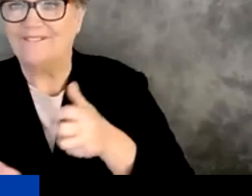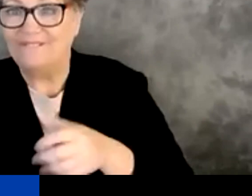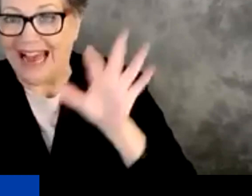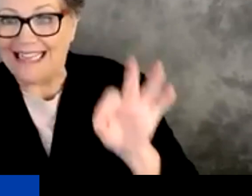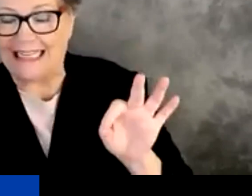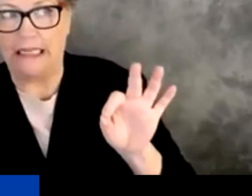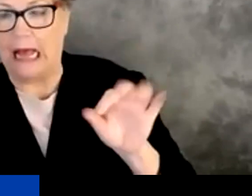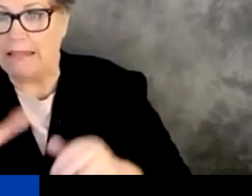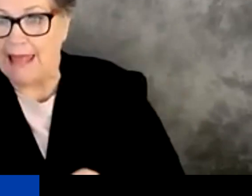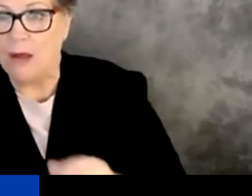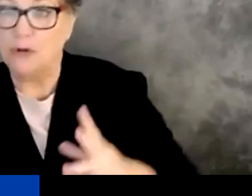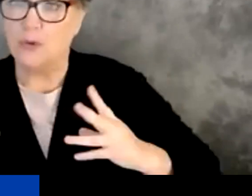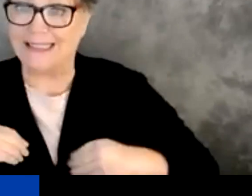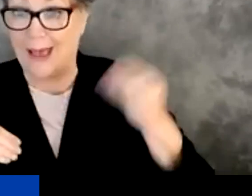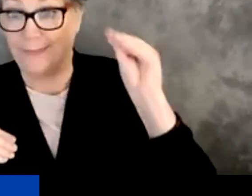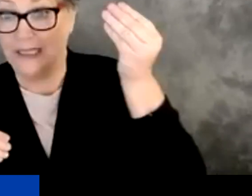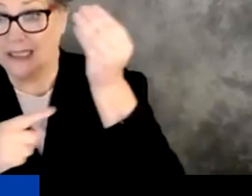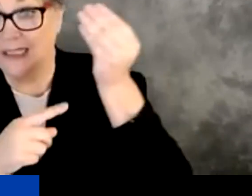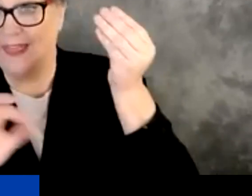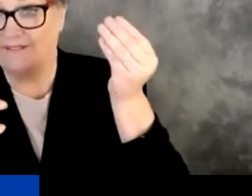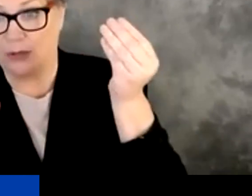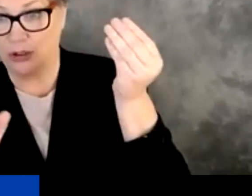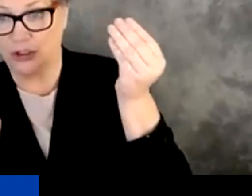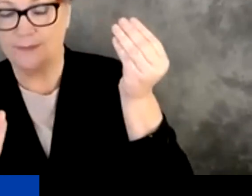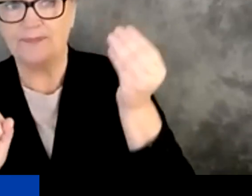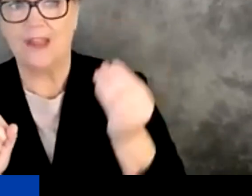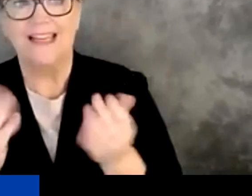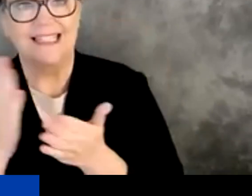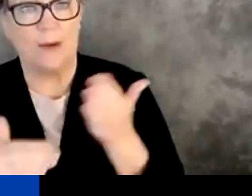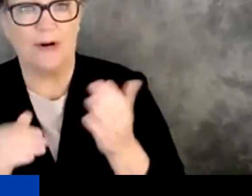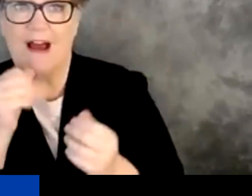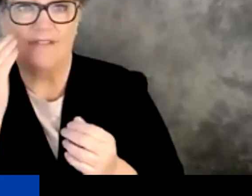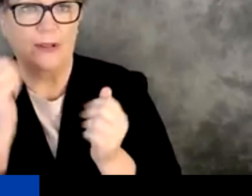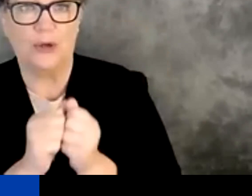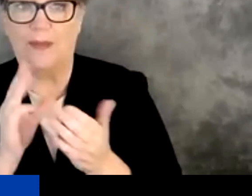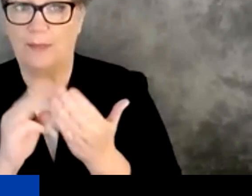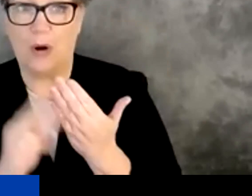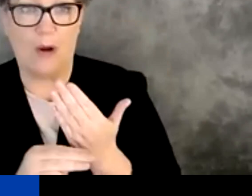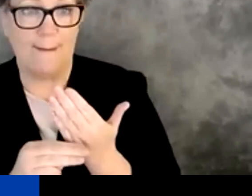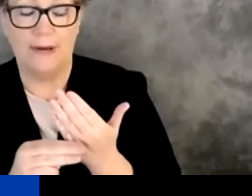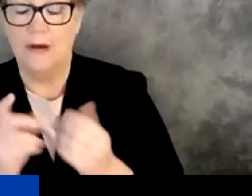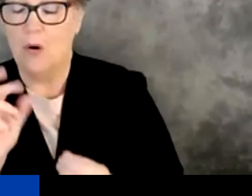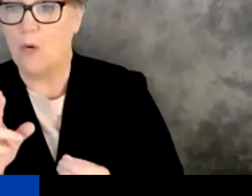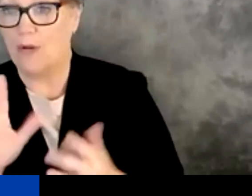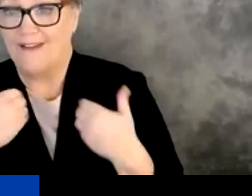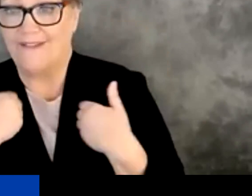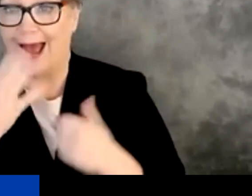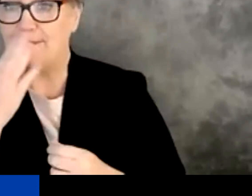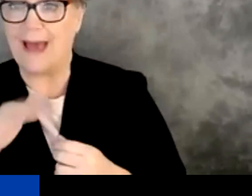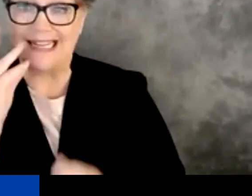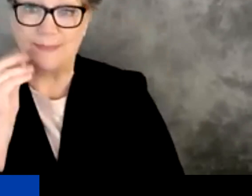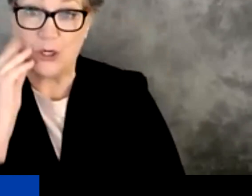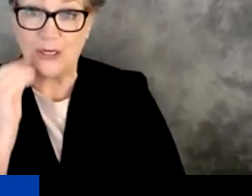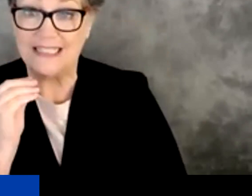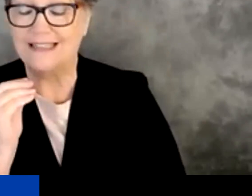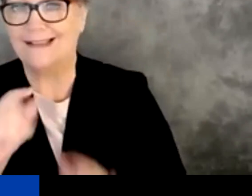a landlord to accept it. Some of them are just not familiar with the program, or they've had bad experiences,